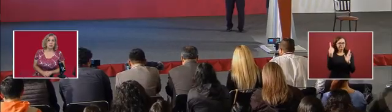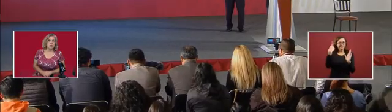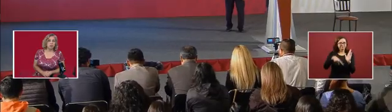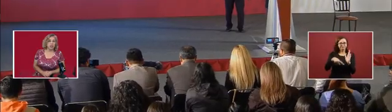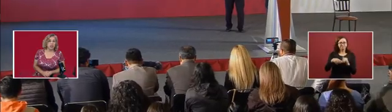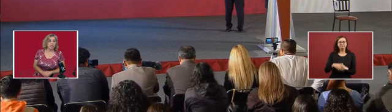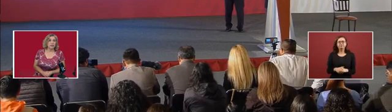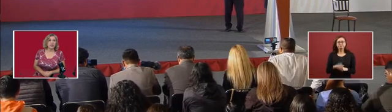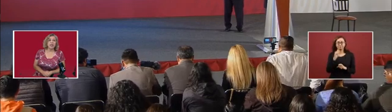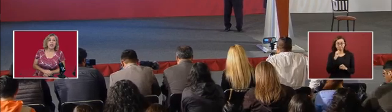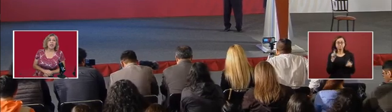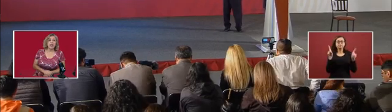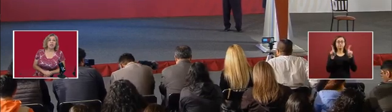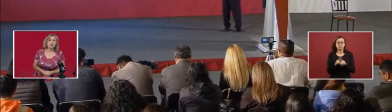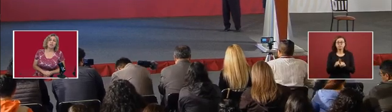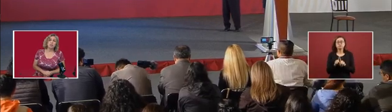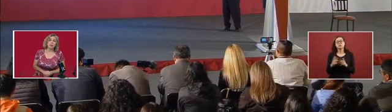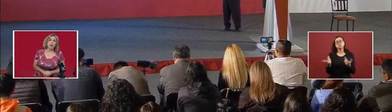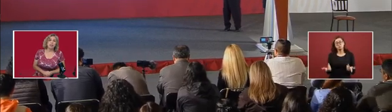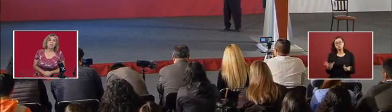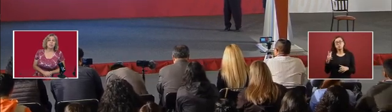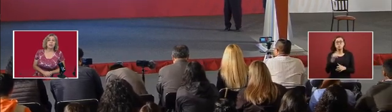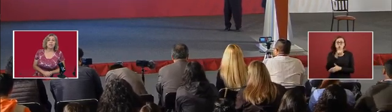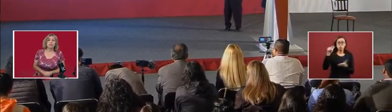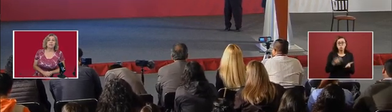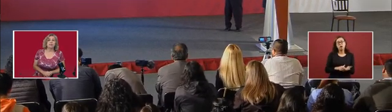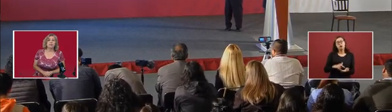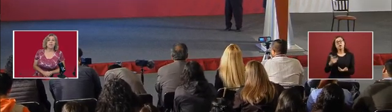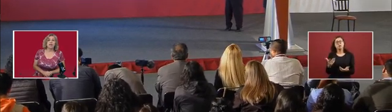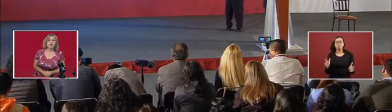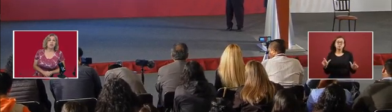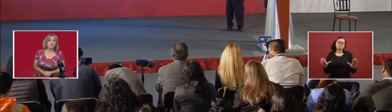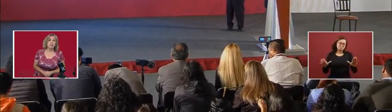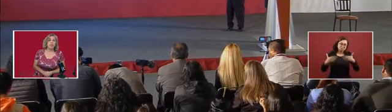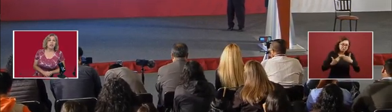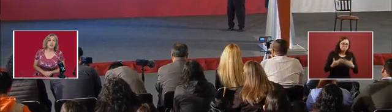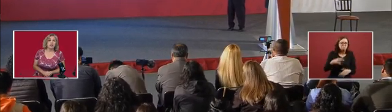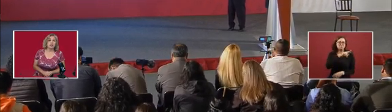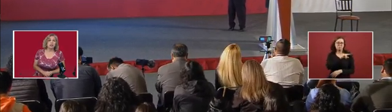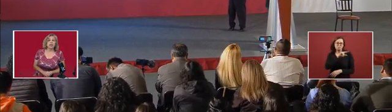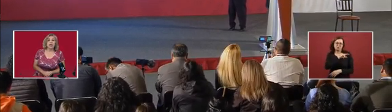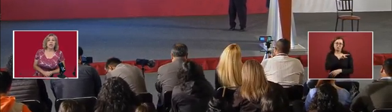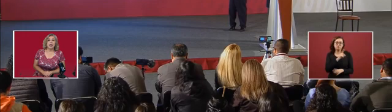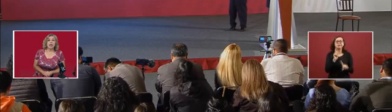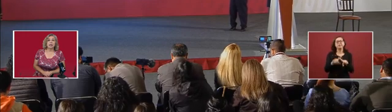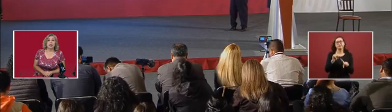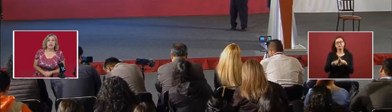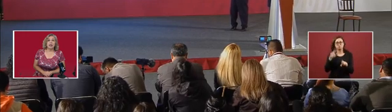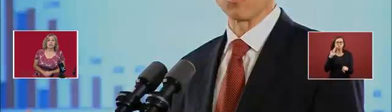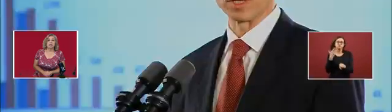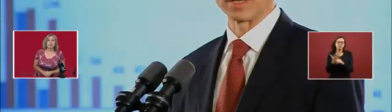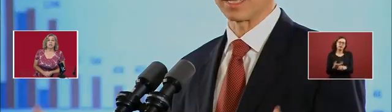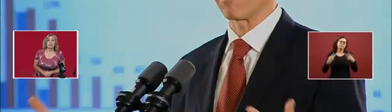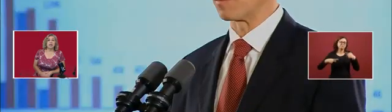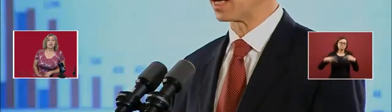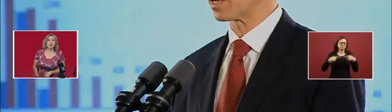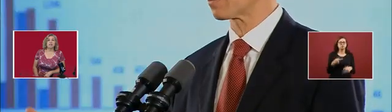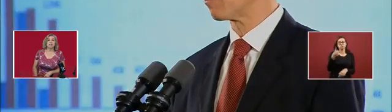basic health, with public spaces, which is the responsibility of